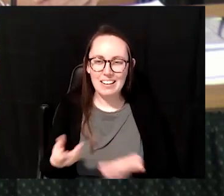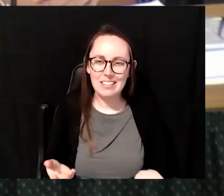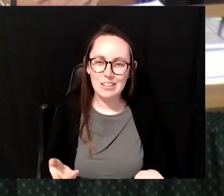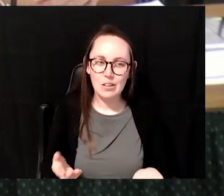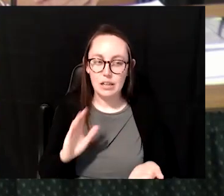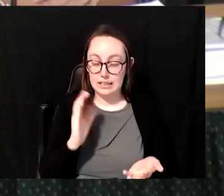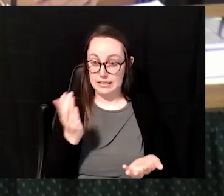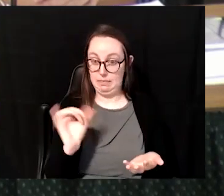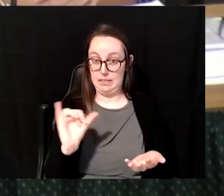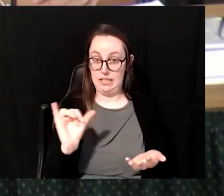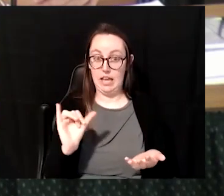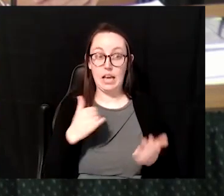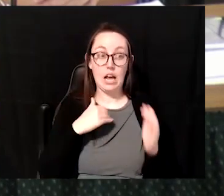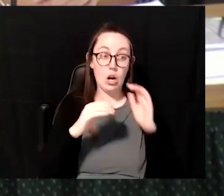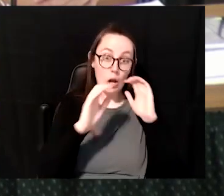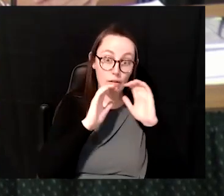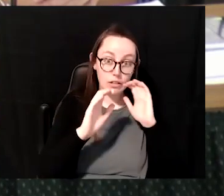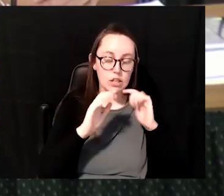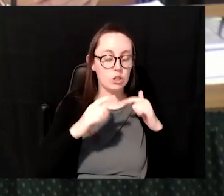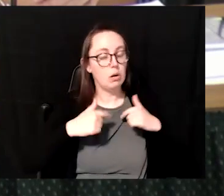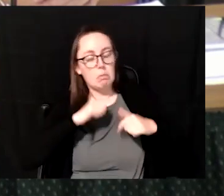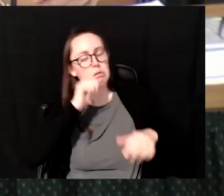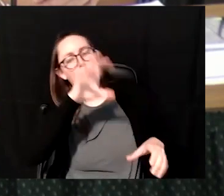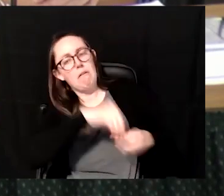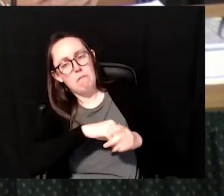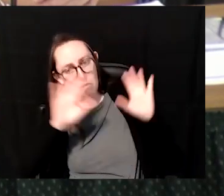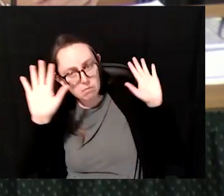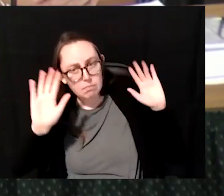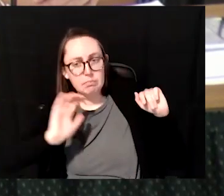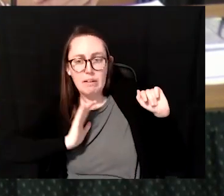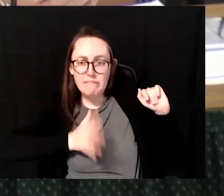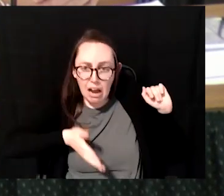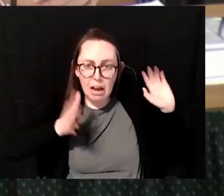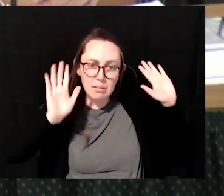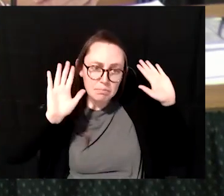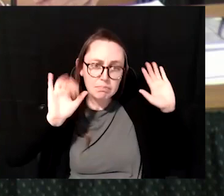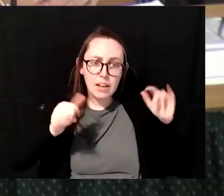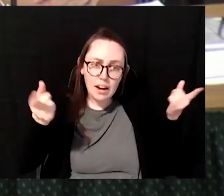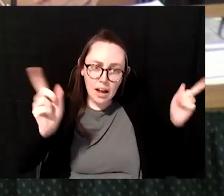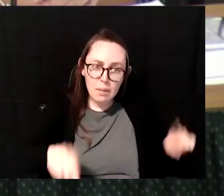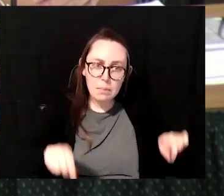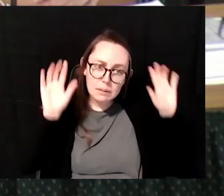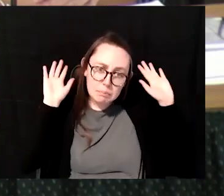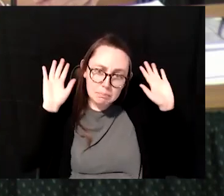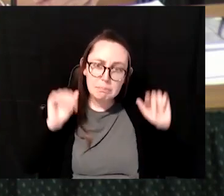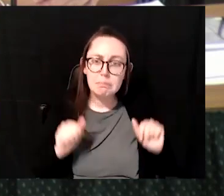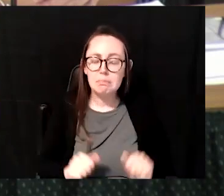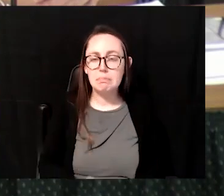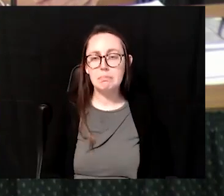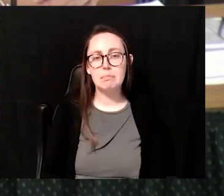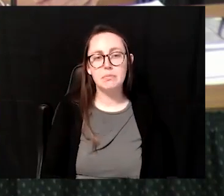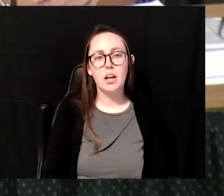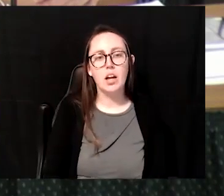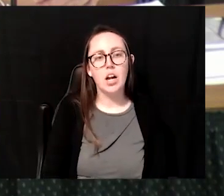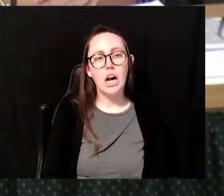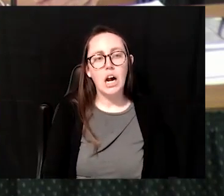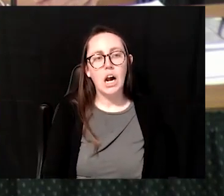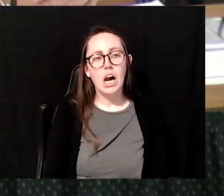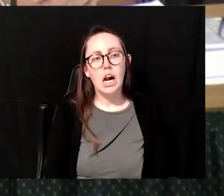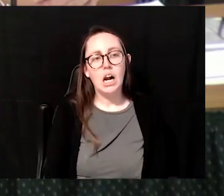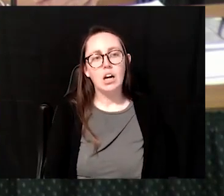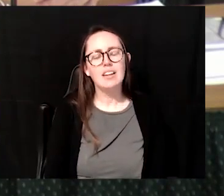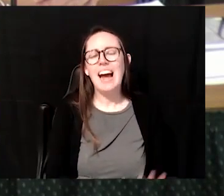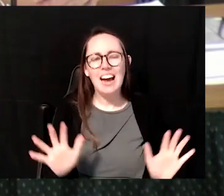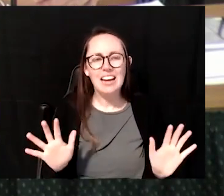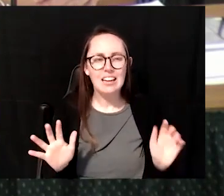involve me which is okay it happens um yeah so like I'm actually